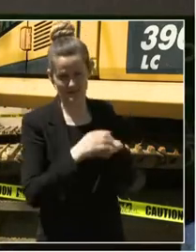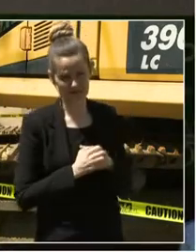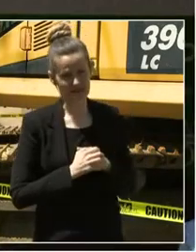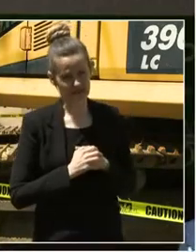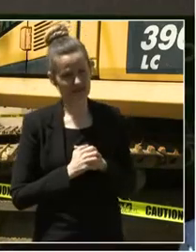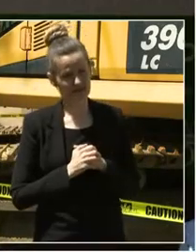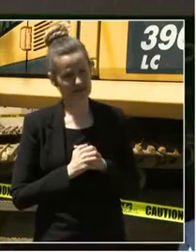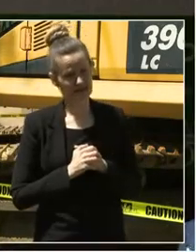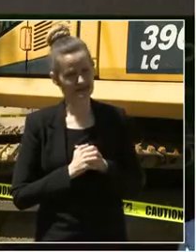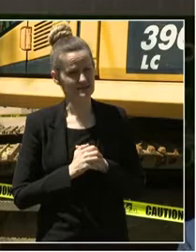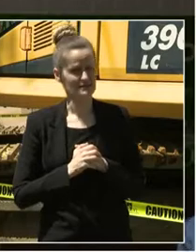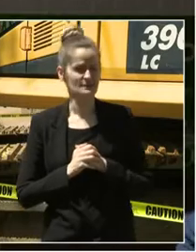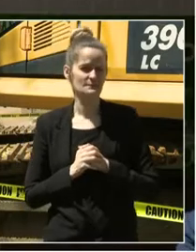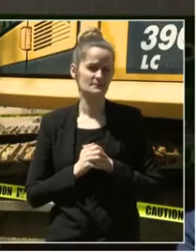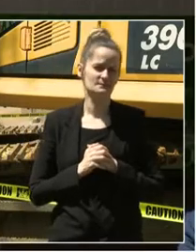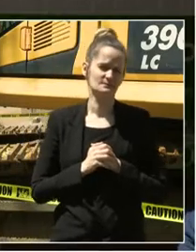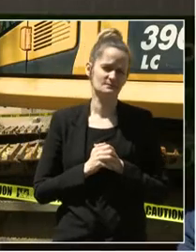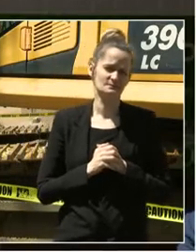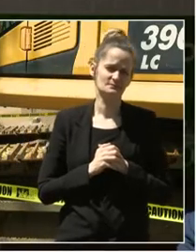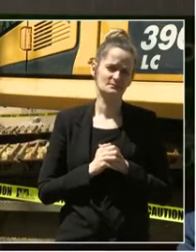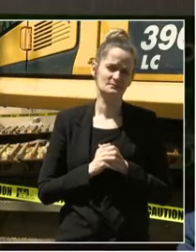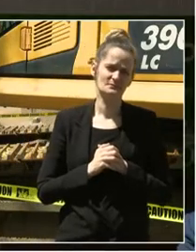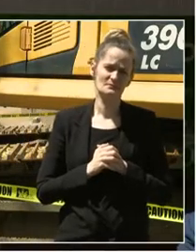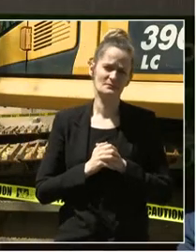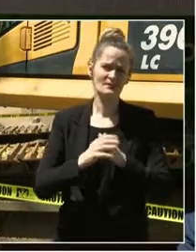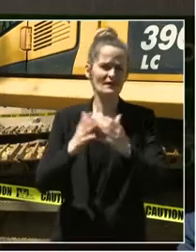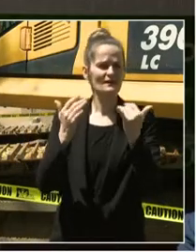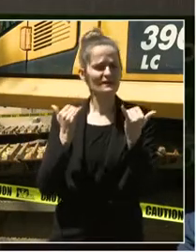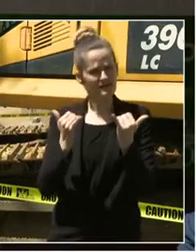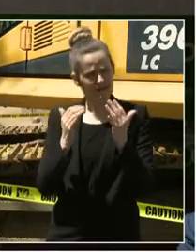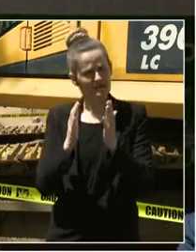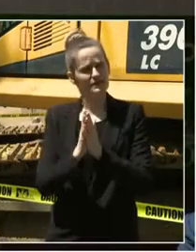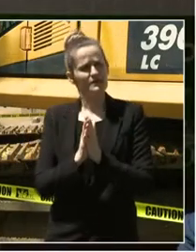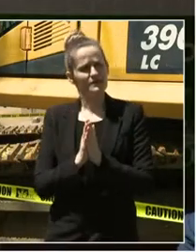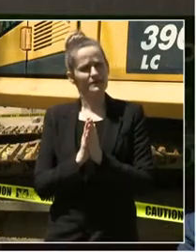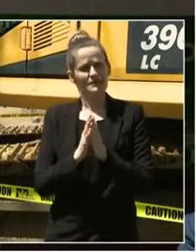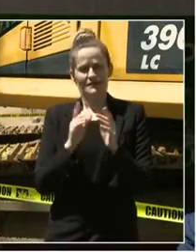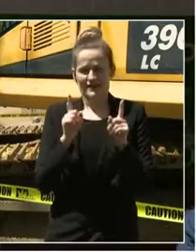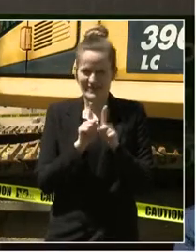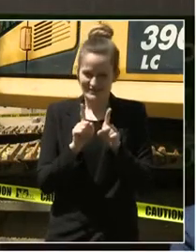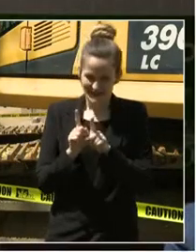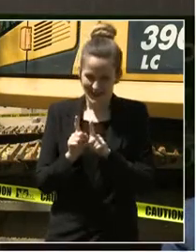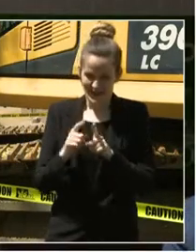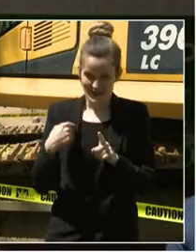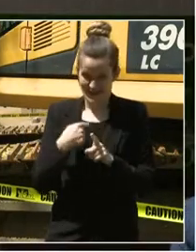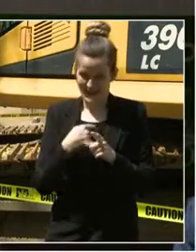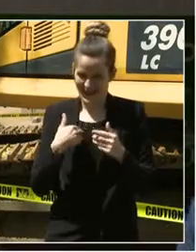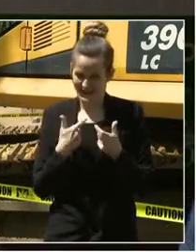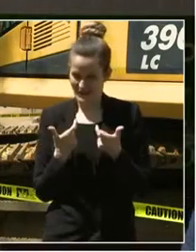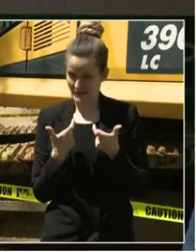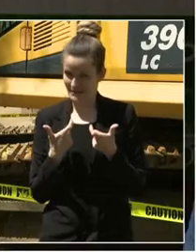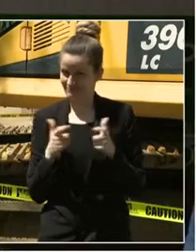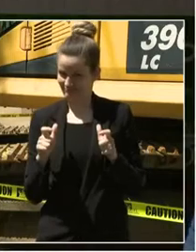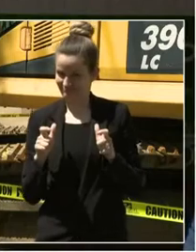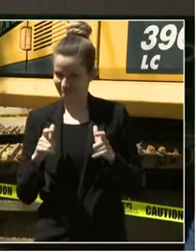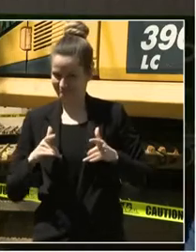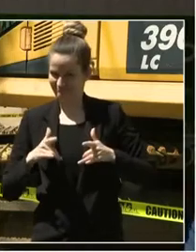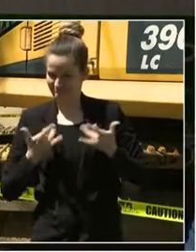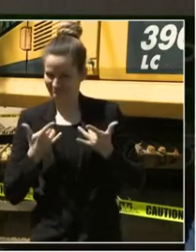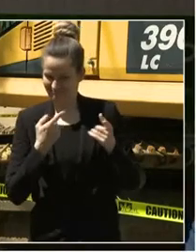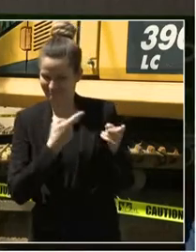of. We're also, something big is happening right now in DC government world, and that's the council